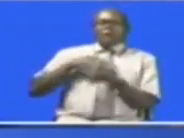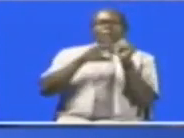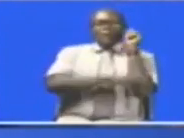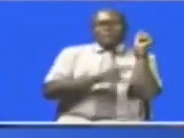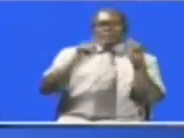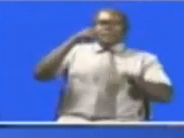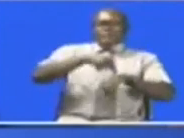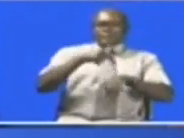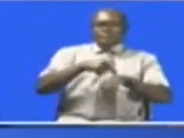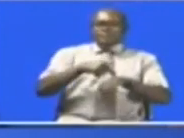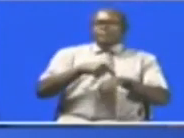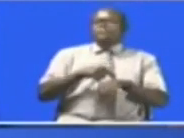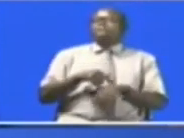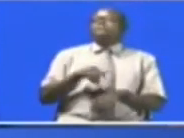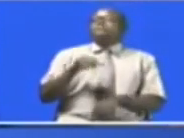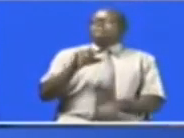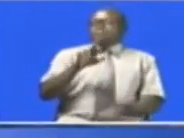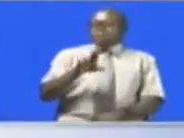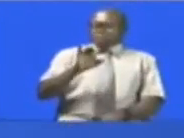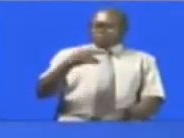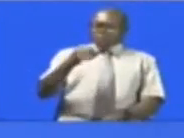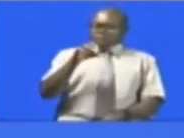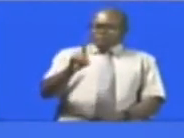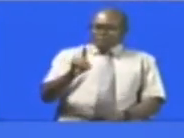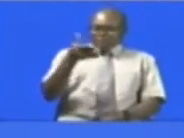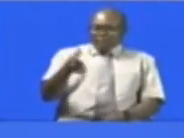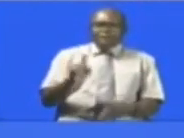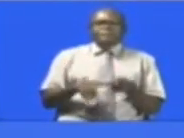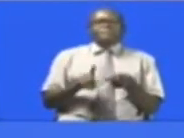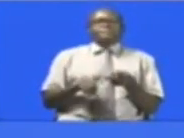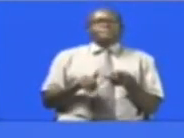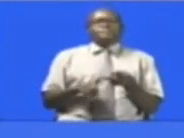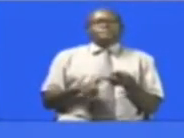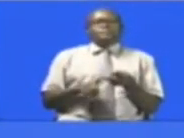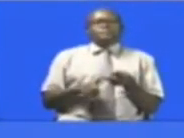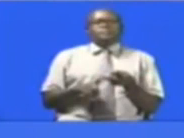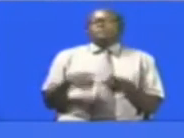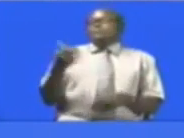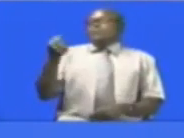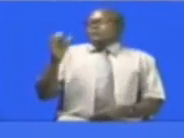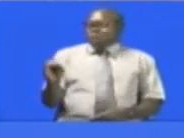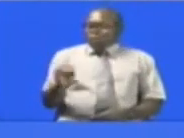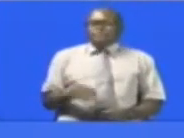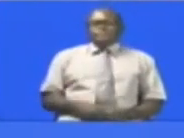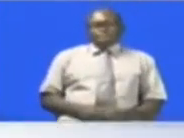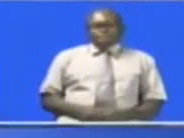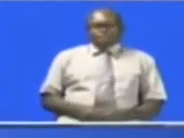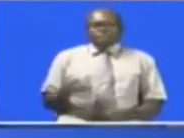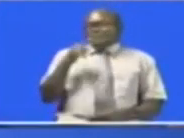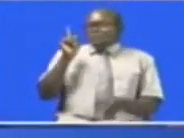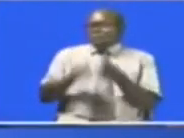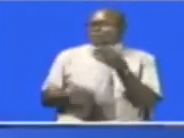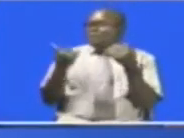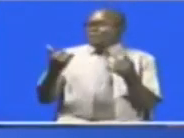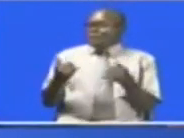Exactly. Because by then also, Richard Chelimo was still there. And so And I